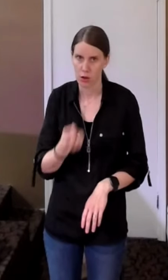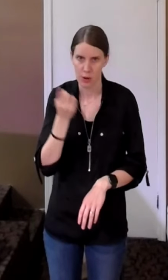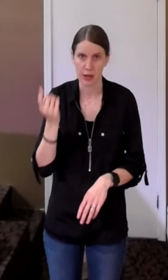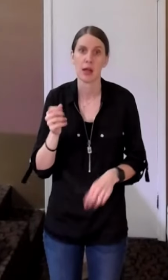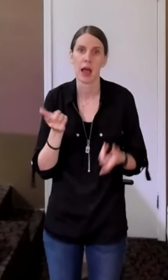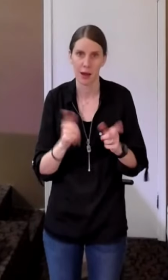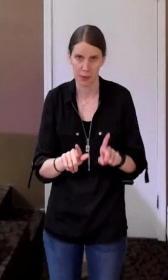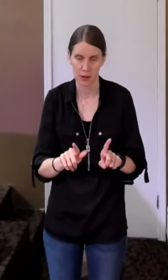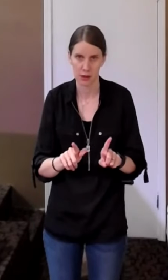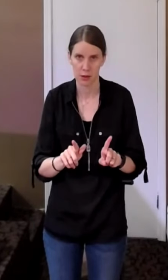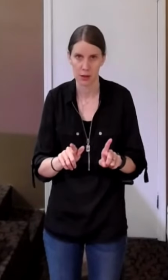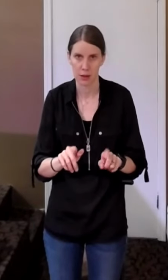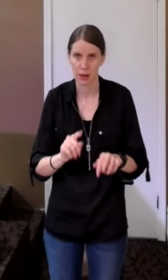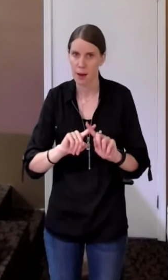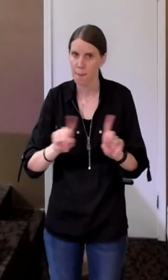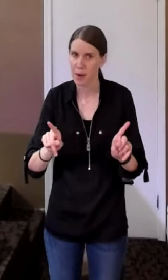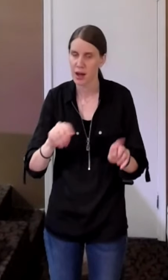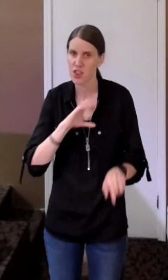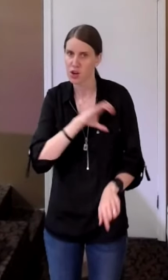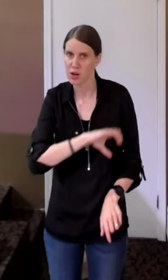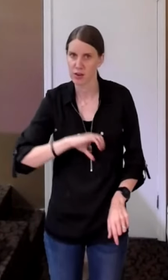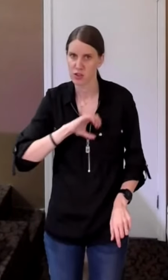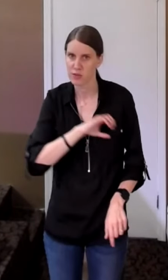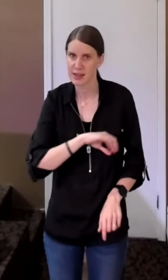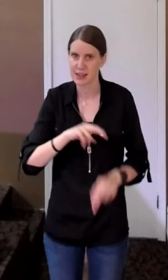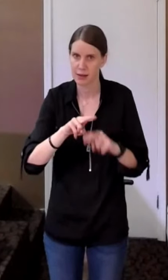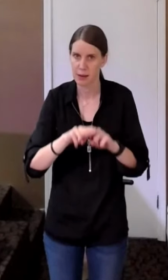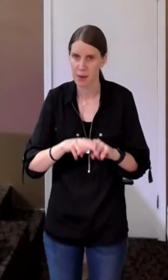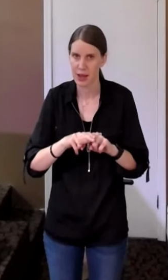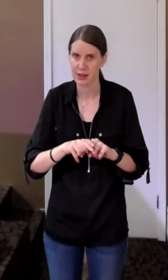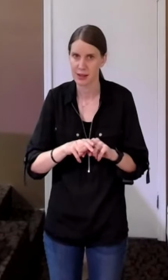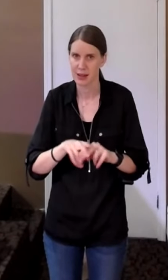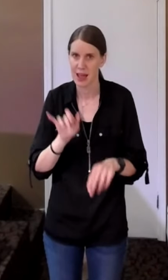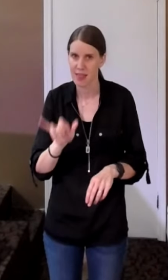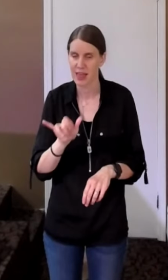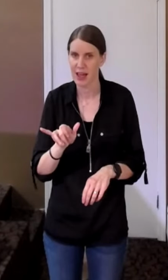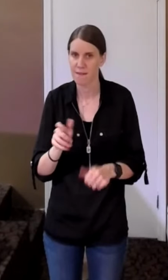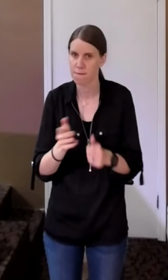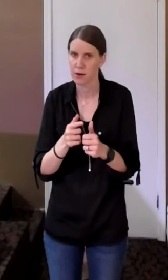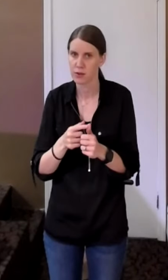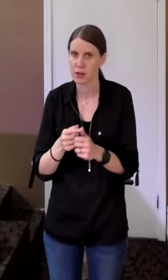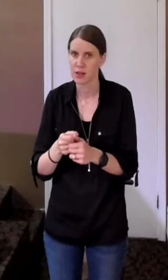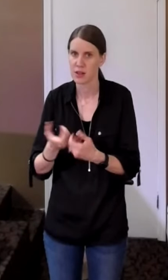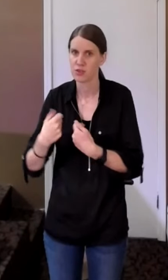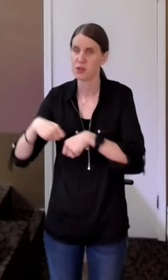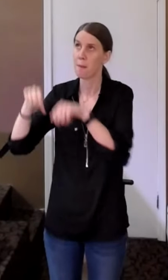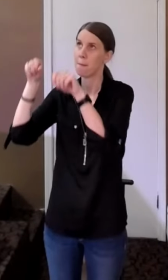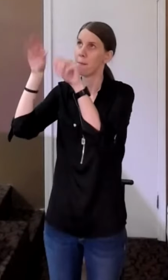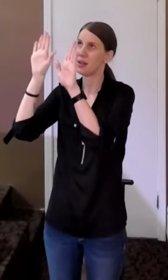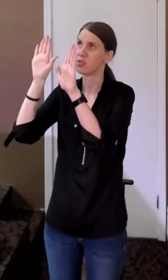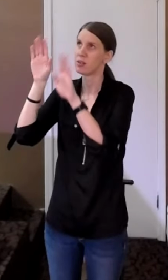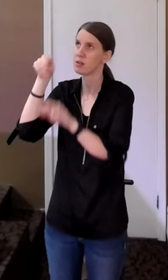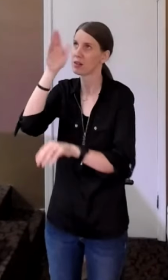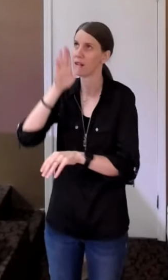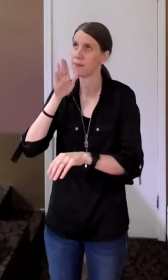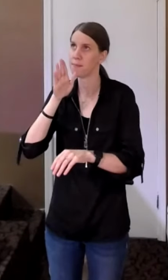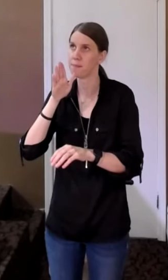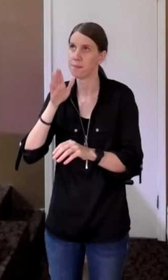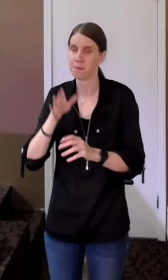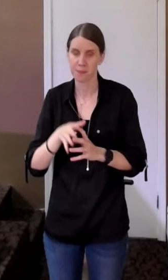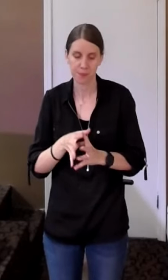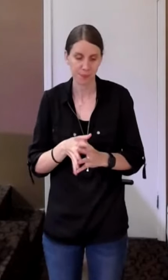these characteristics depend on that submission to the Lord Jesus Christ.